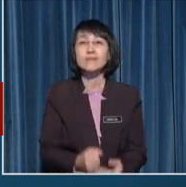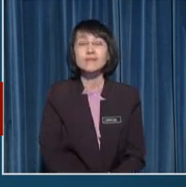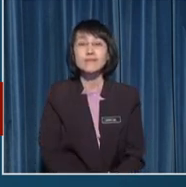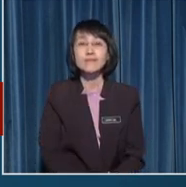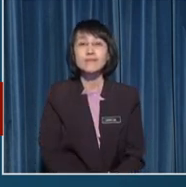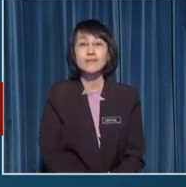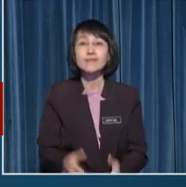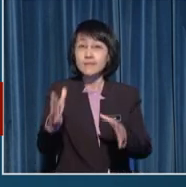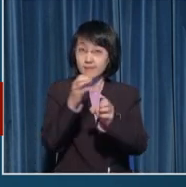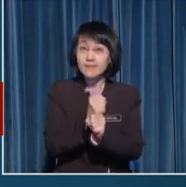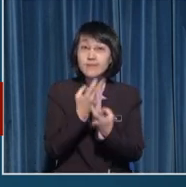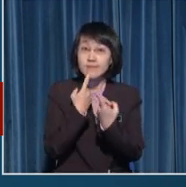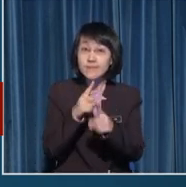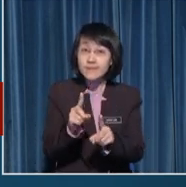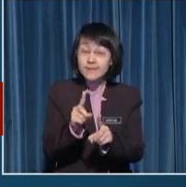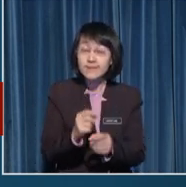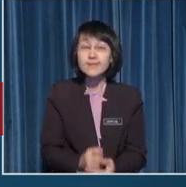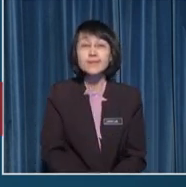Have you got the answers?